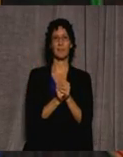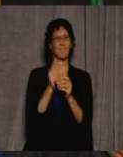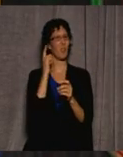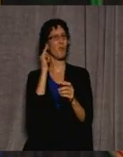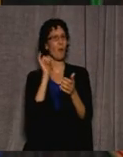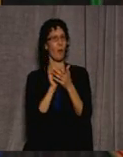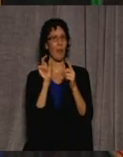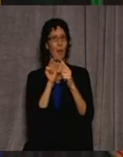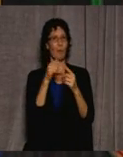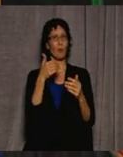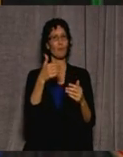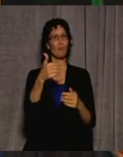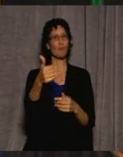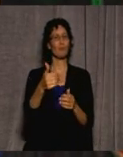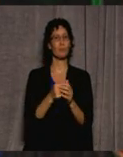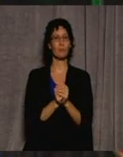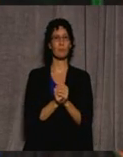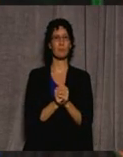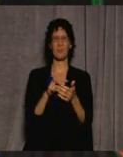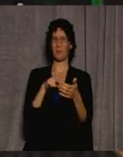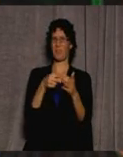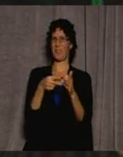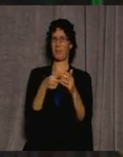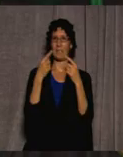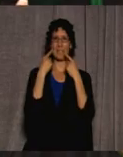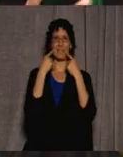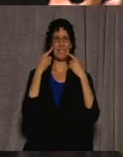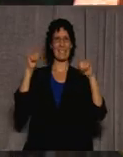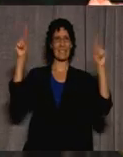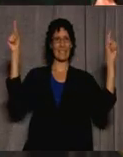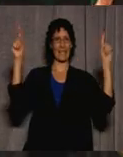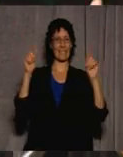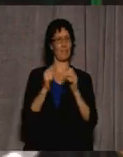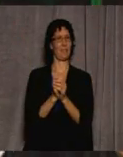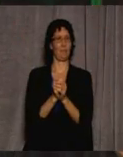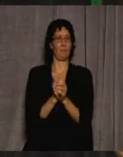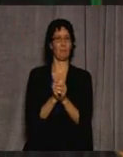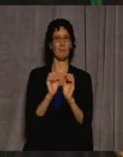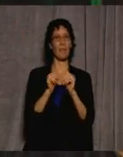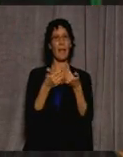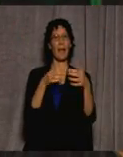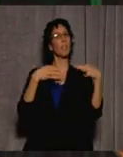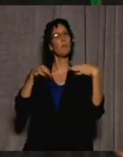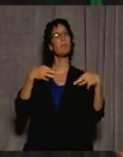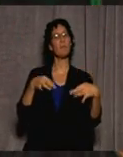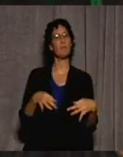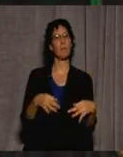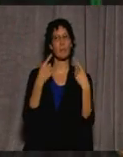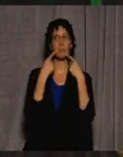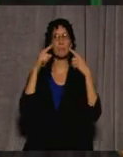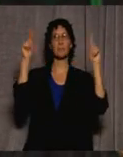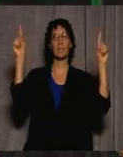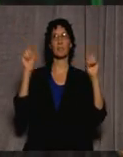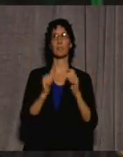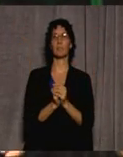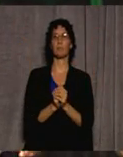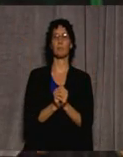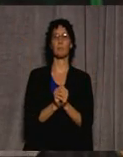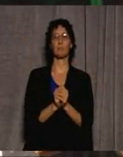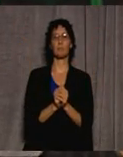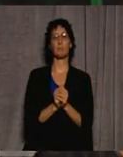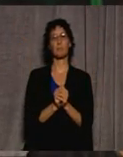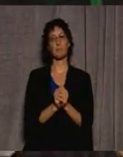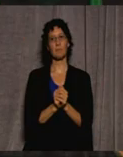And what does that mean, success? It's thrown out there so much. You know, how do you define success? I